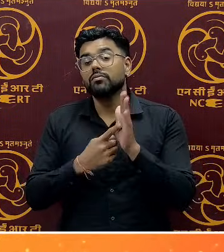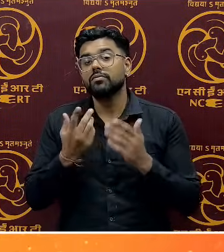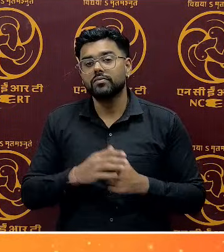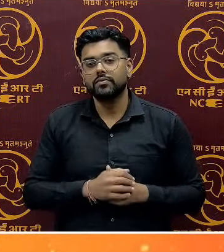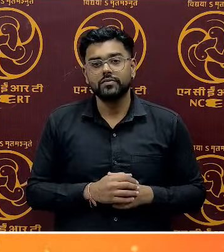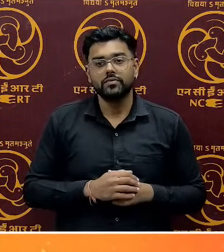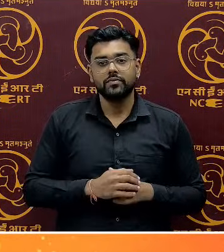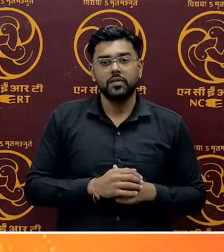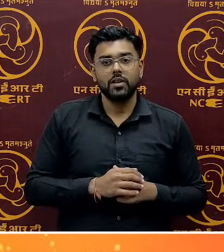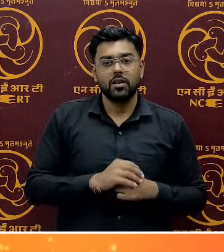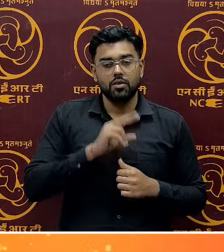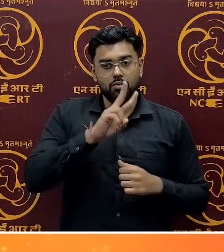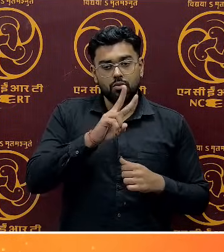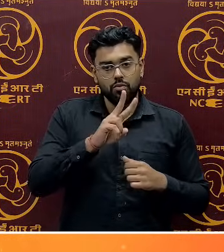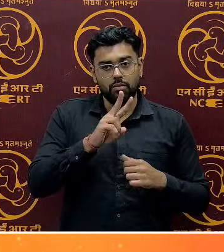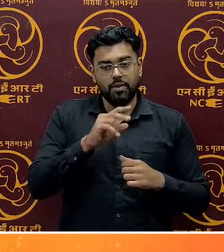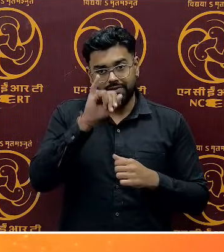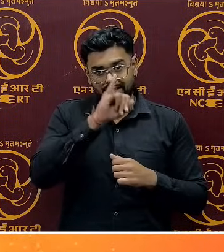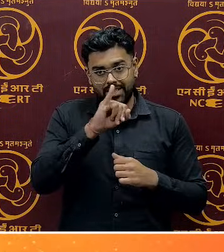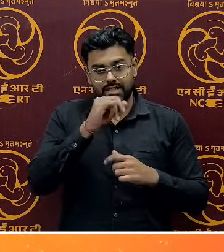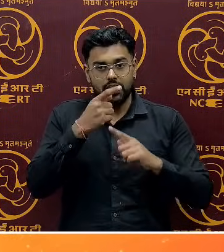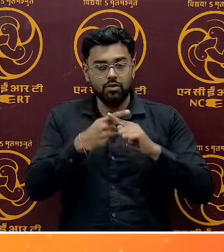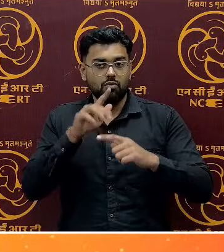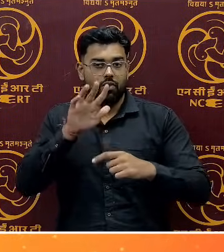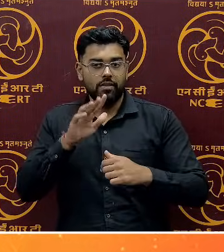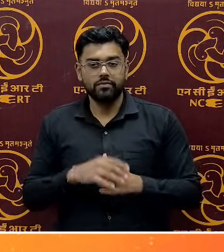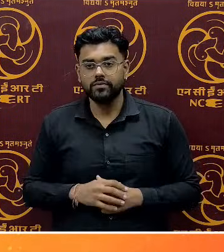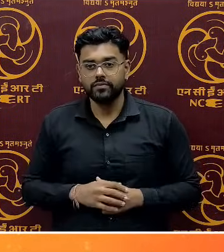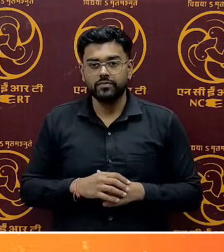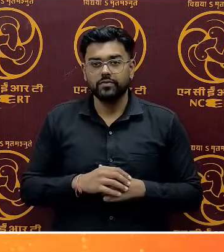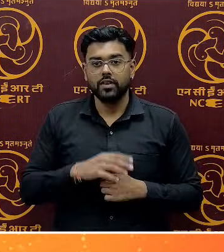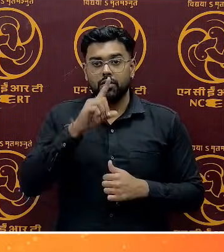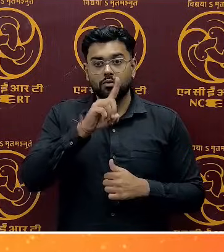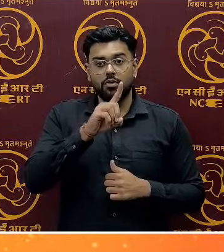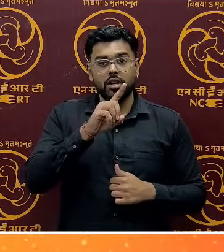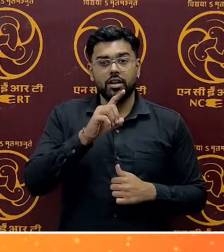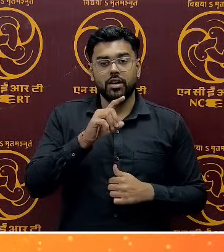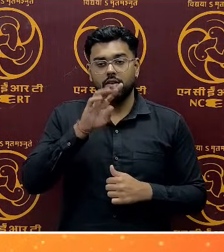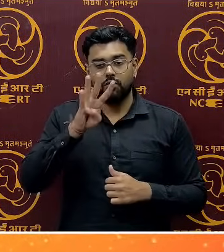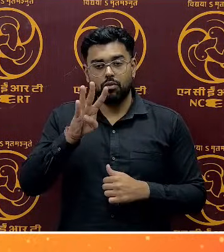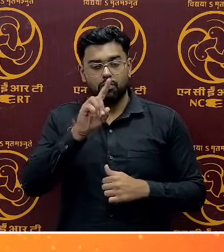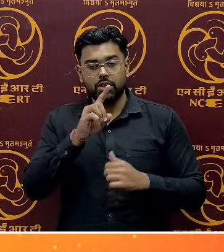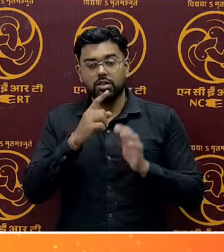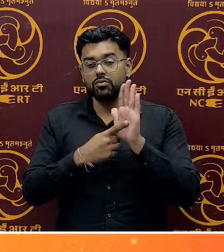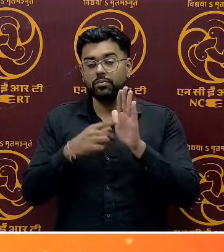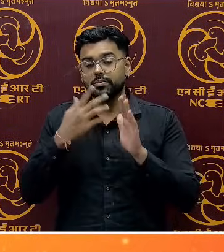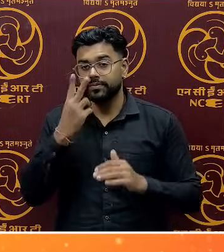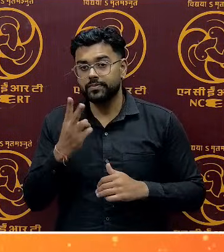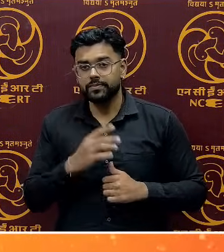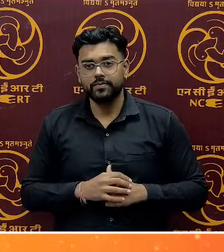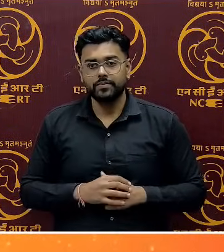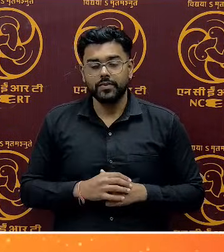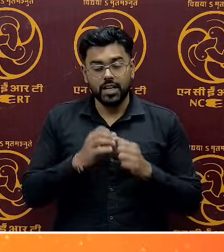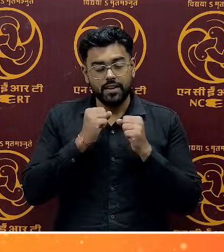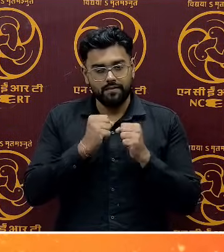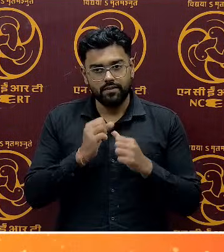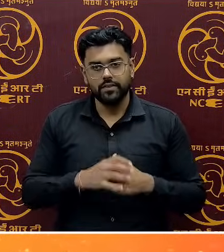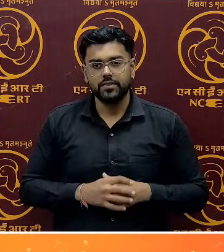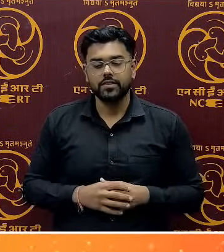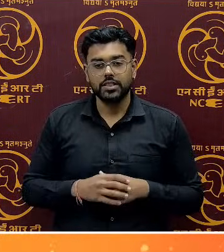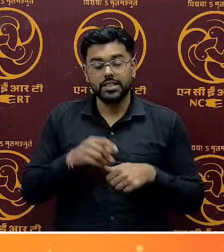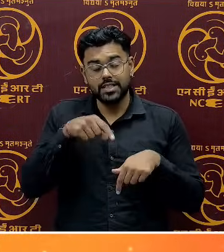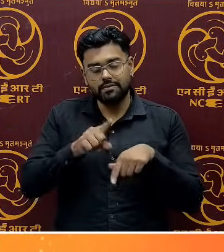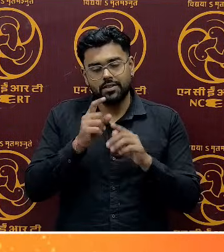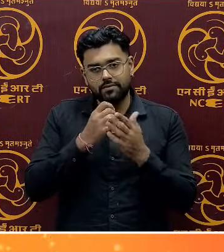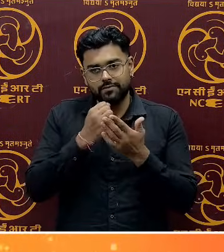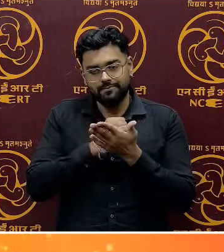to the power 6 into 5. What about 141 children? These are little challenging. You have to